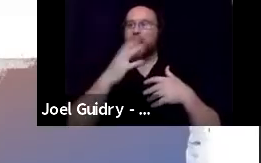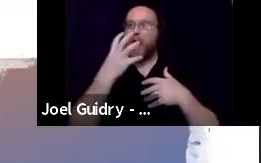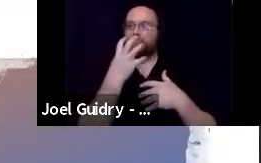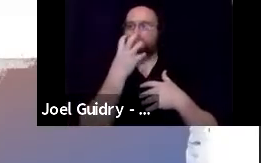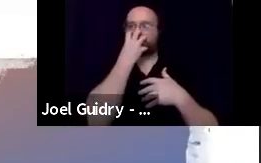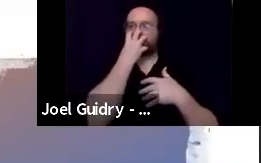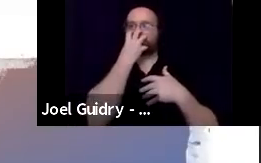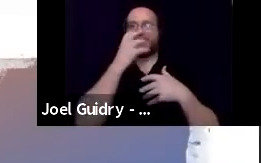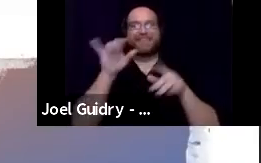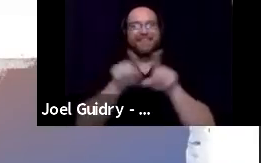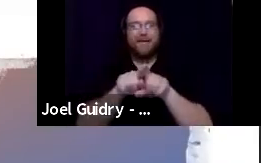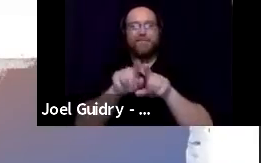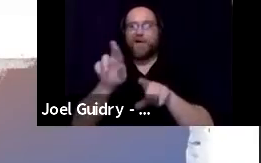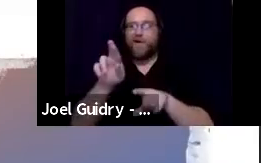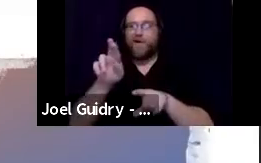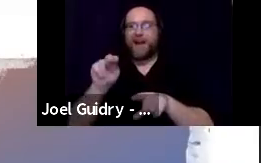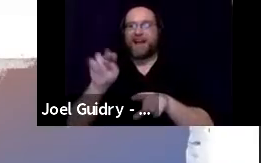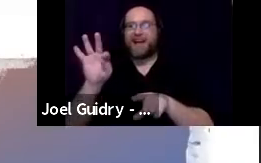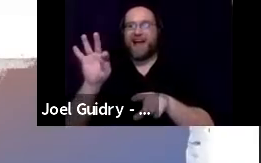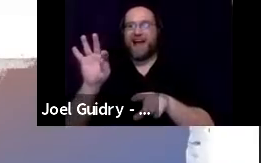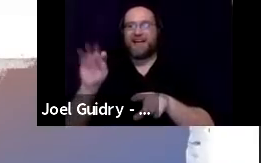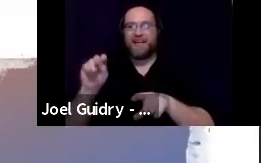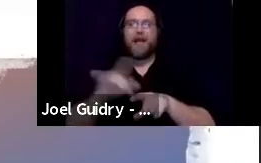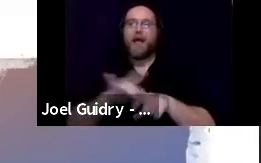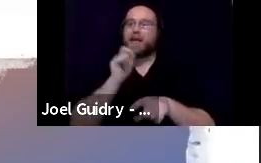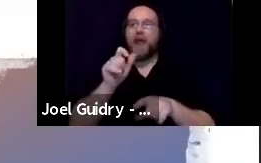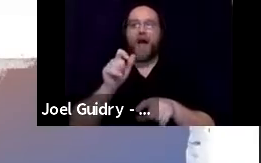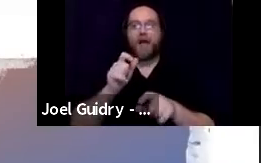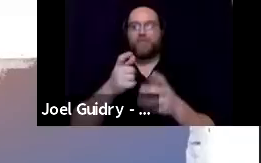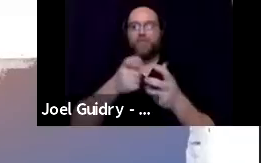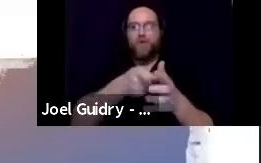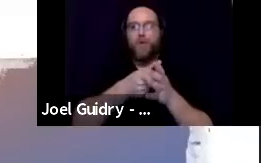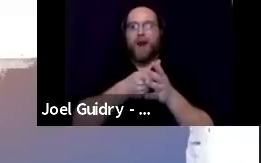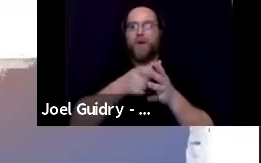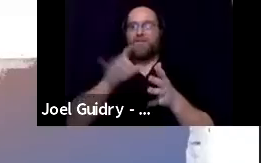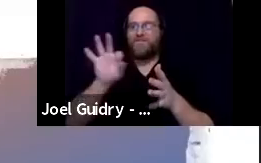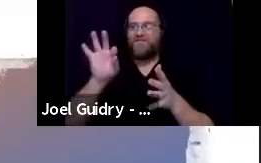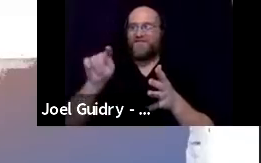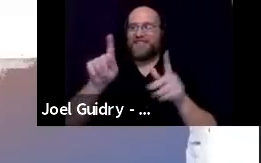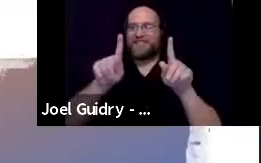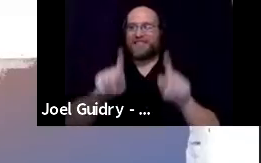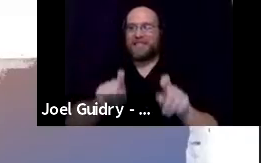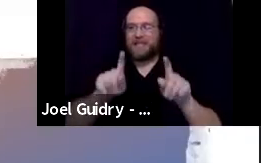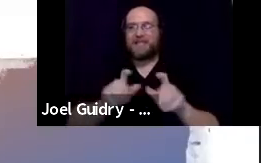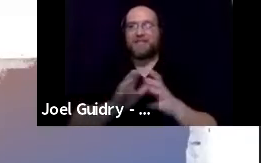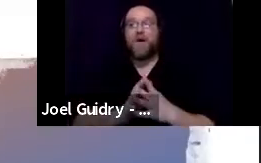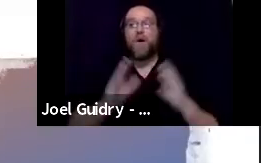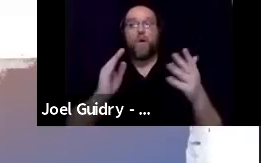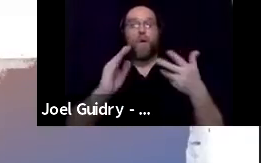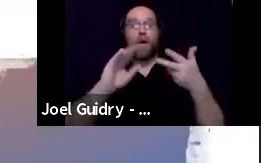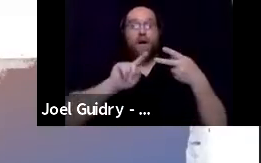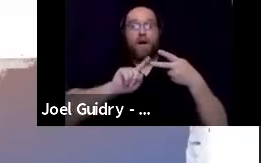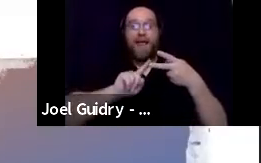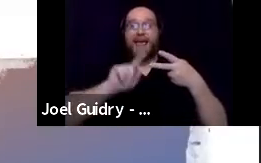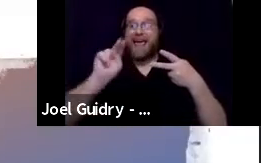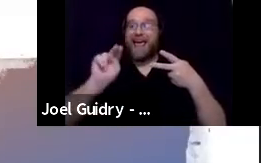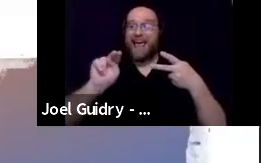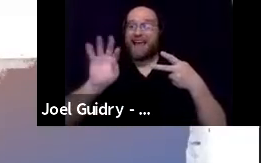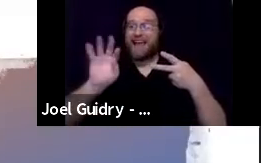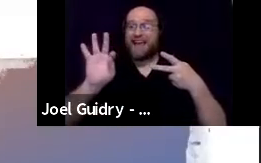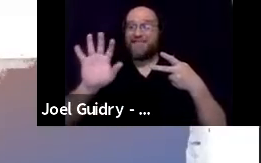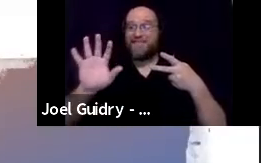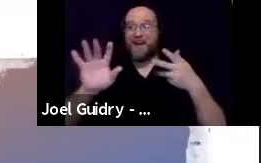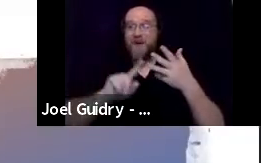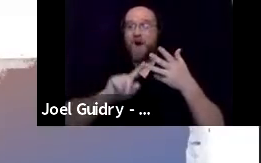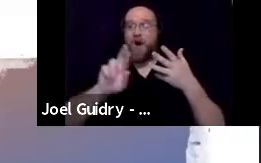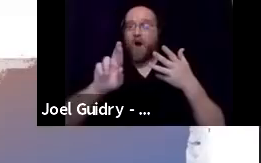does not require fit testing. Or you can use the N95, R95, or